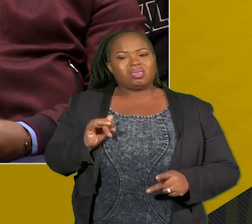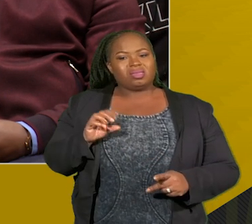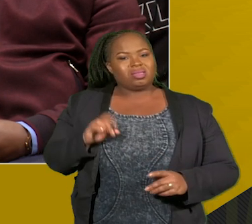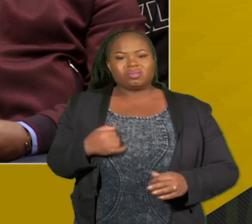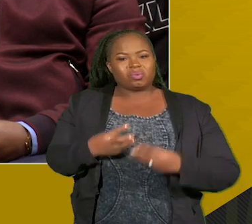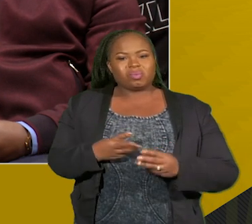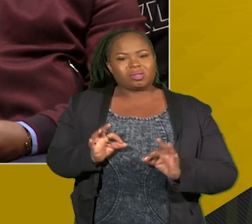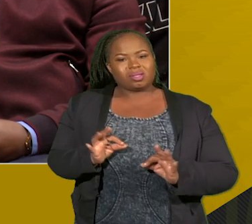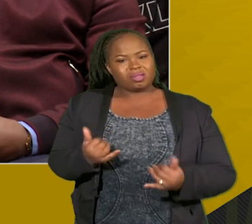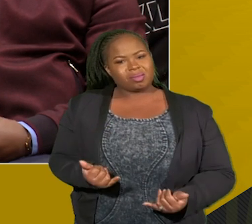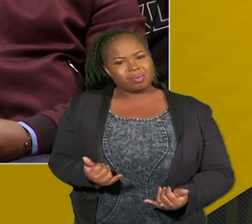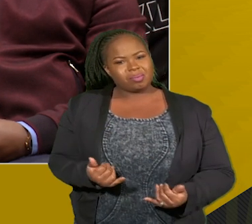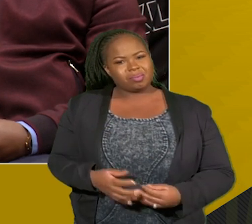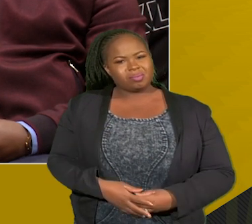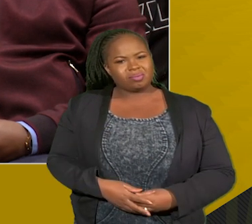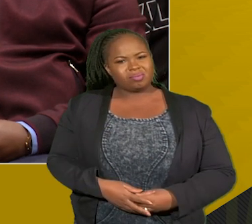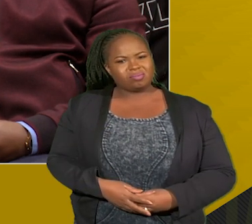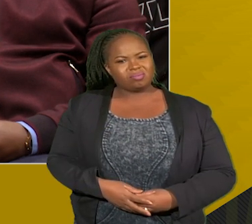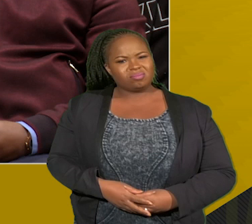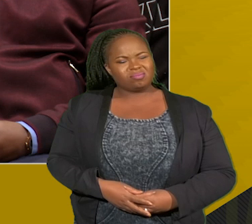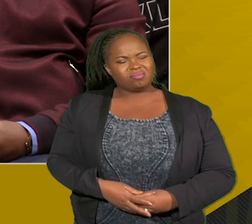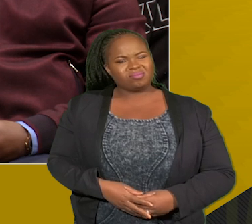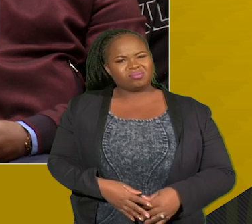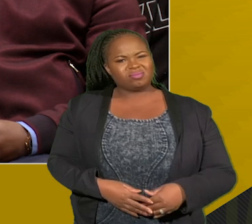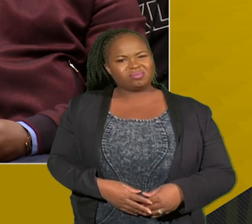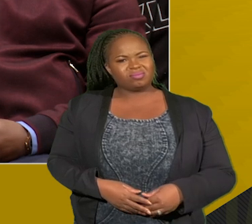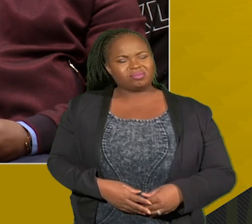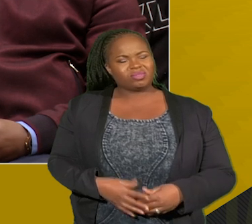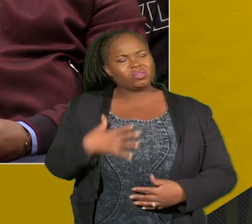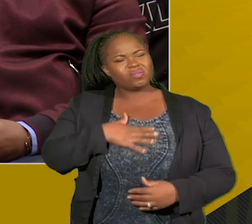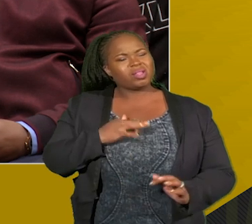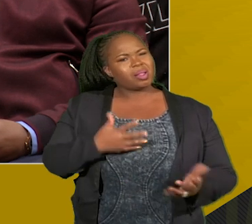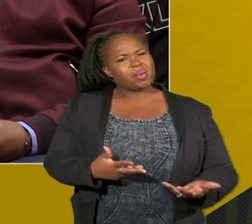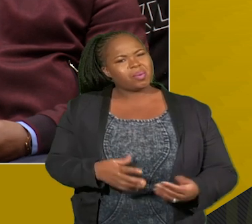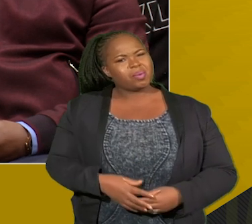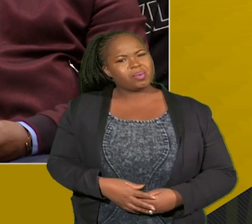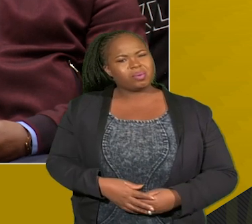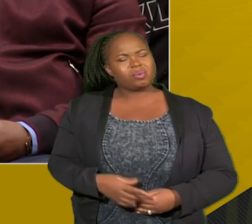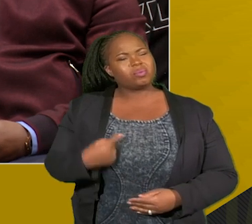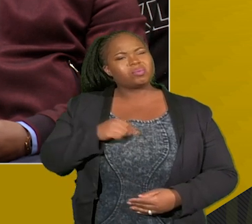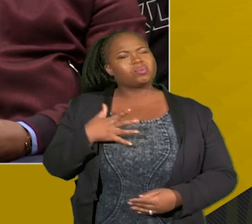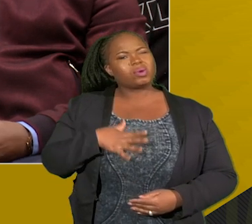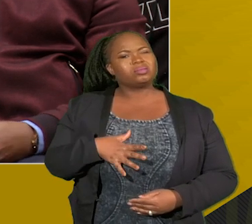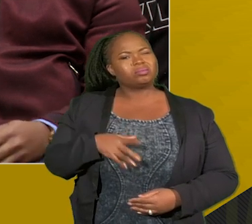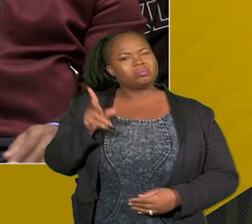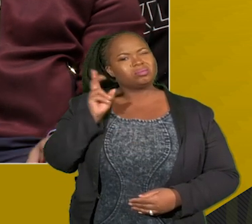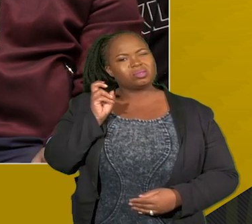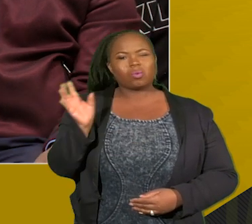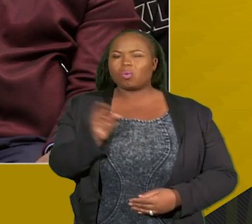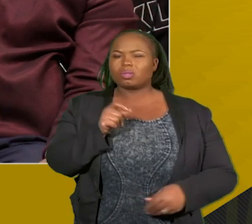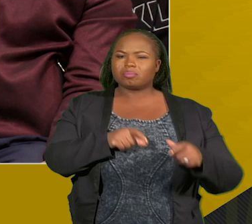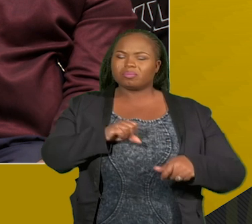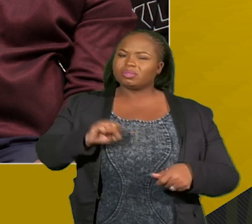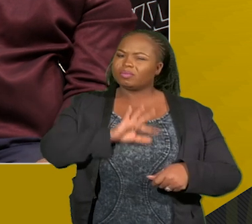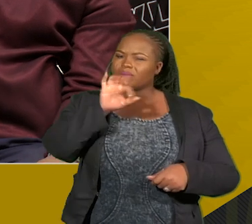Mama. Hello, Mama. I hope that you're going to get my kutwa hao. Ke batla gore re kgone go utlwa and the whole of South Africa gore